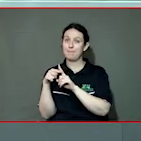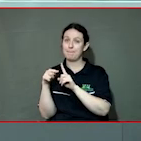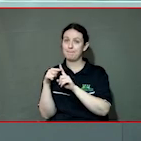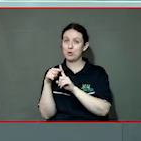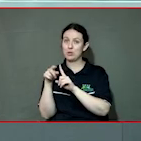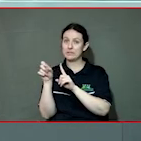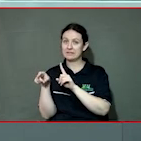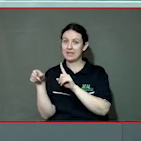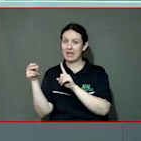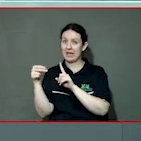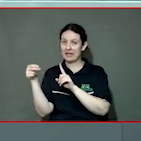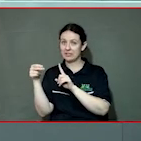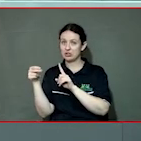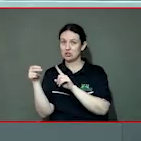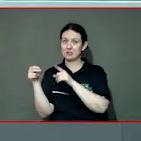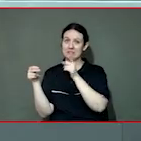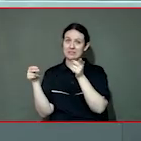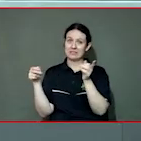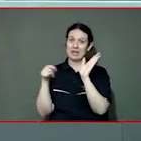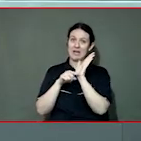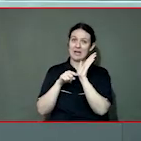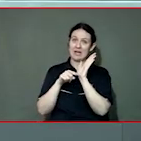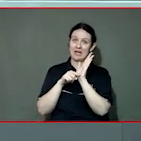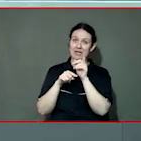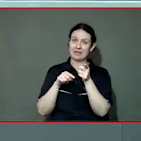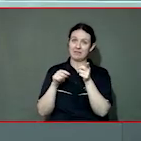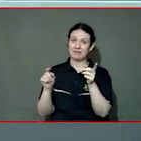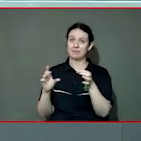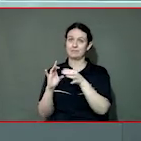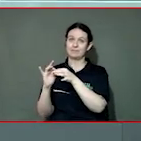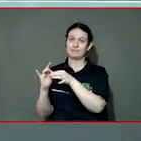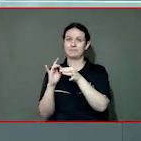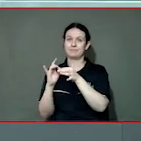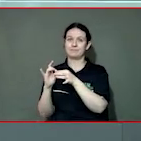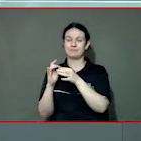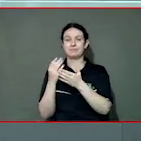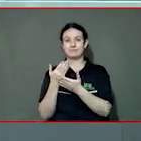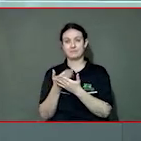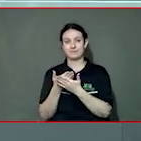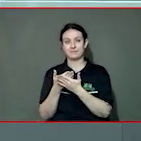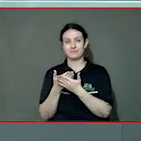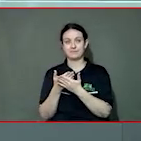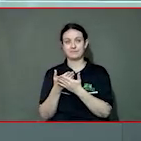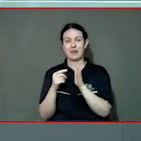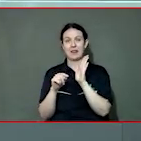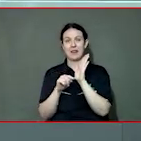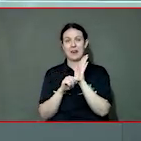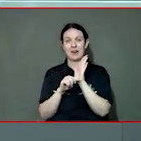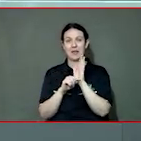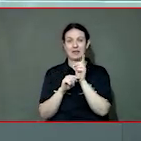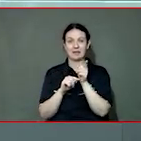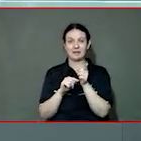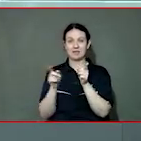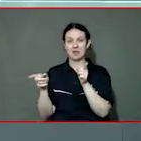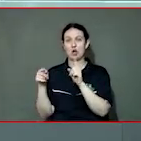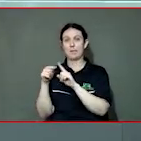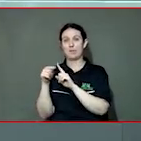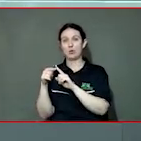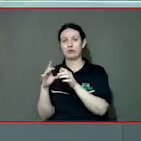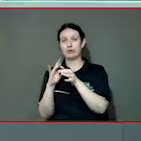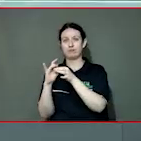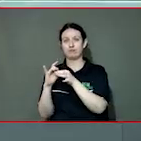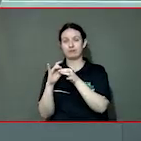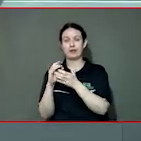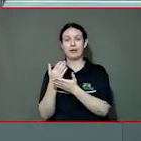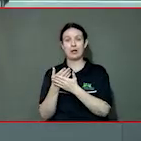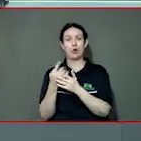one molecule will bond with a negative part on the other molecule. And the negative part will bond with a positive part.